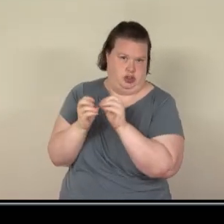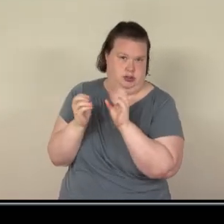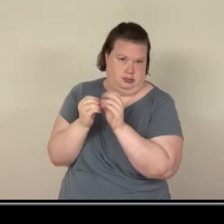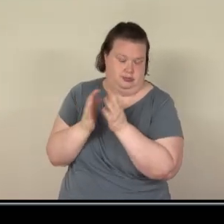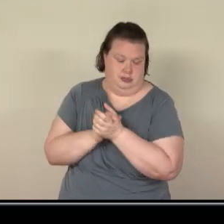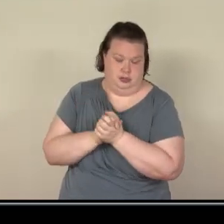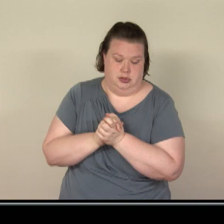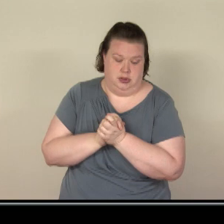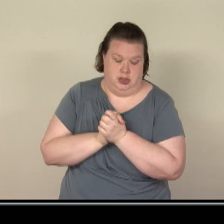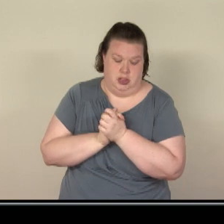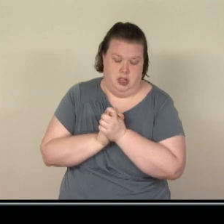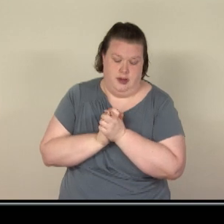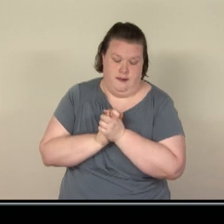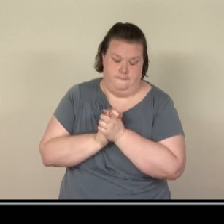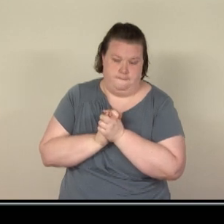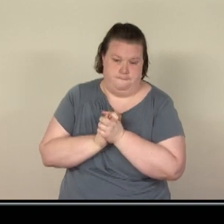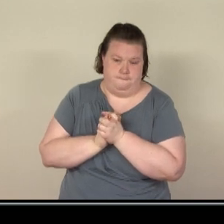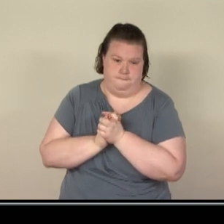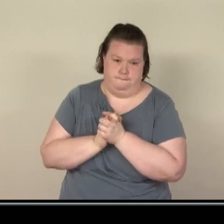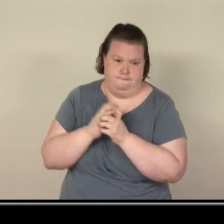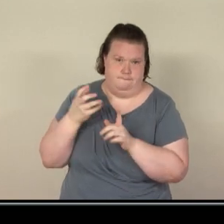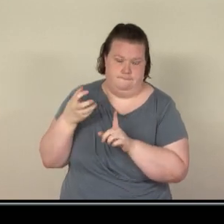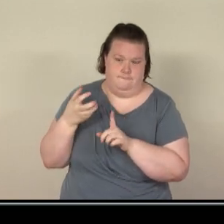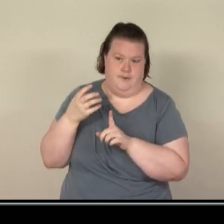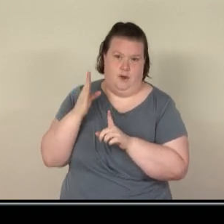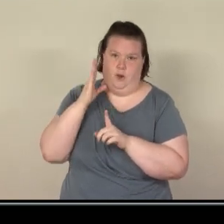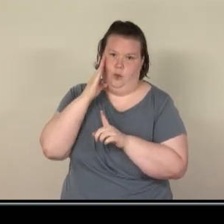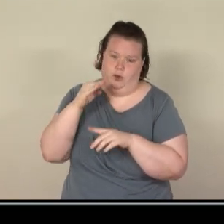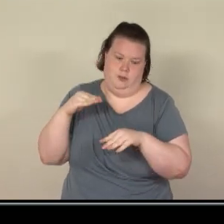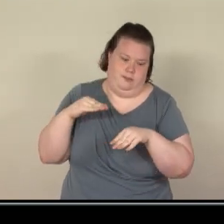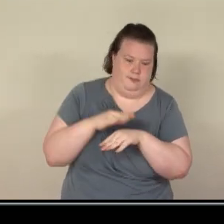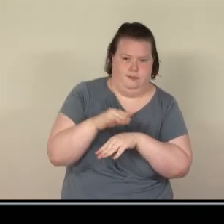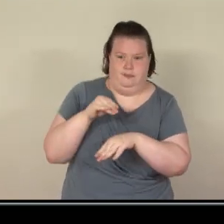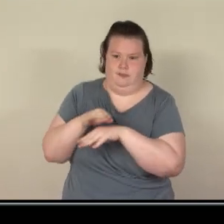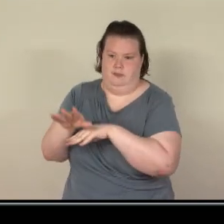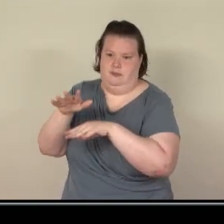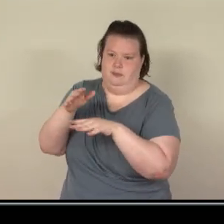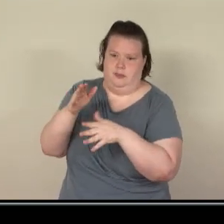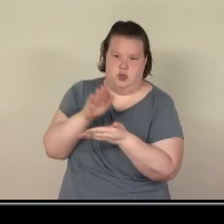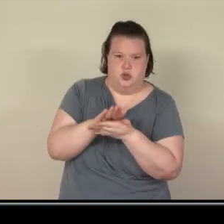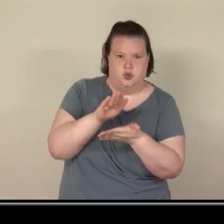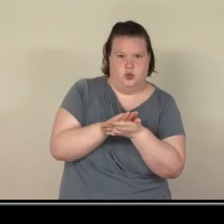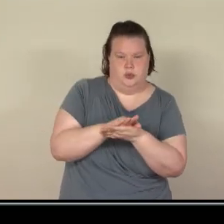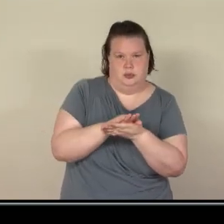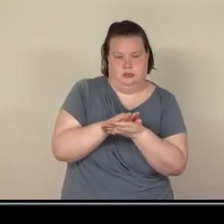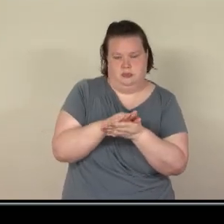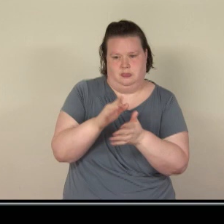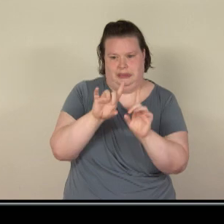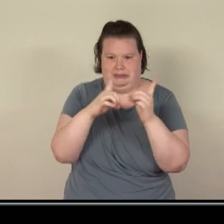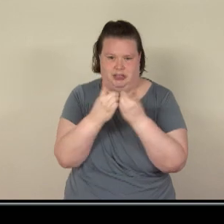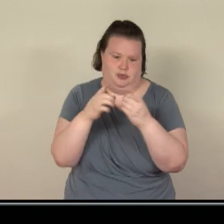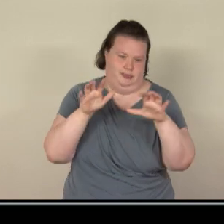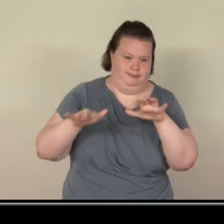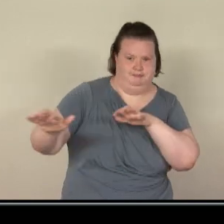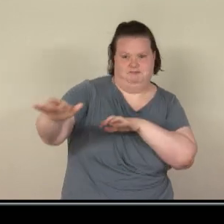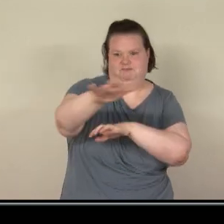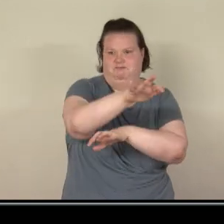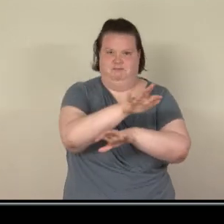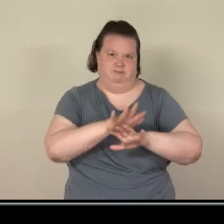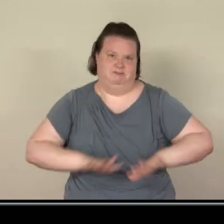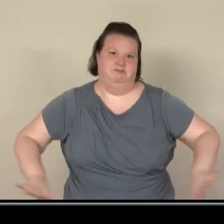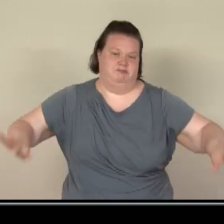understand the impact on us as well as other Texas school districts. So I want to mention a few